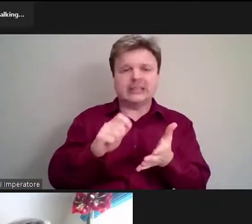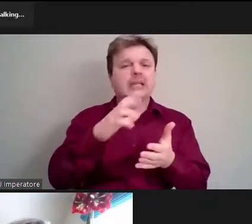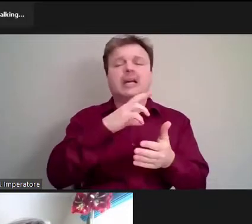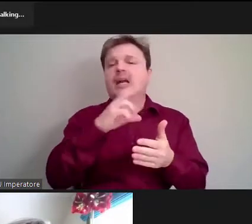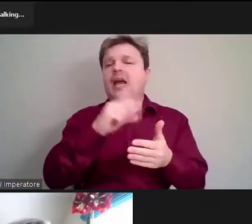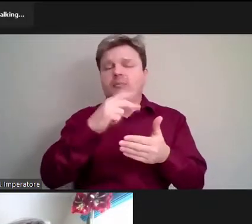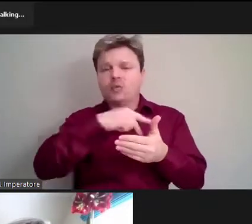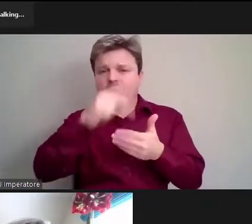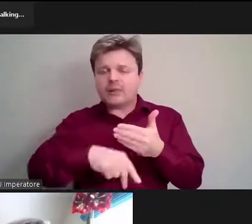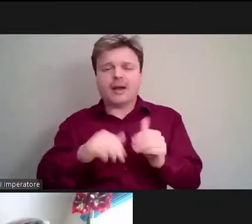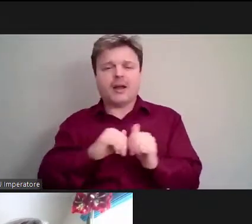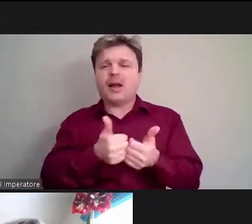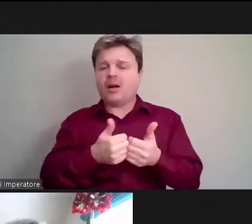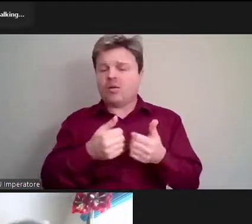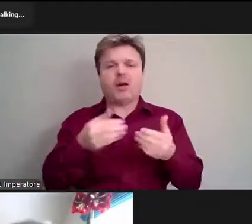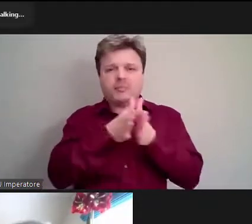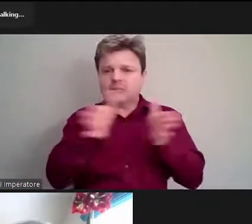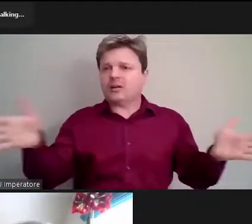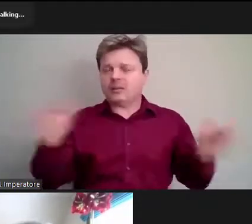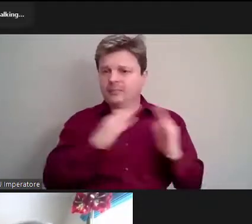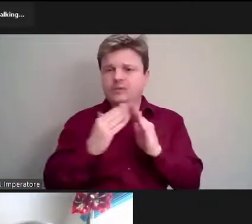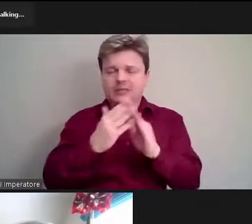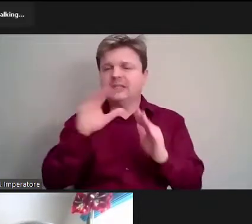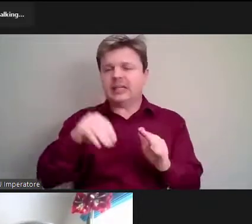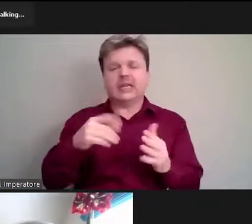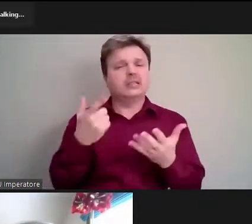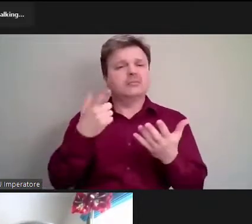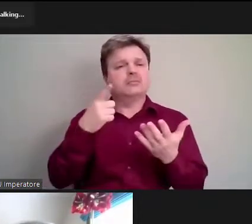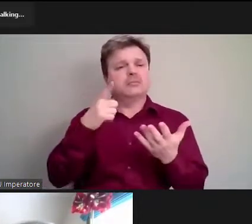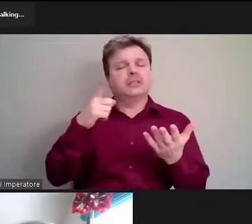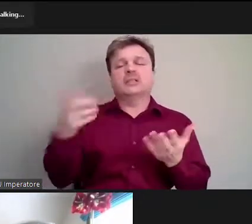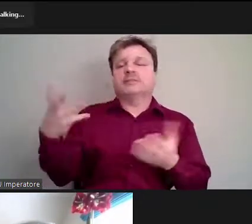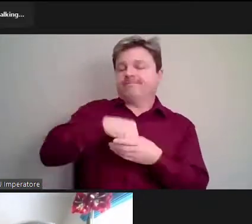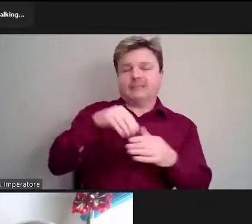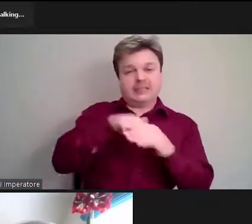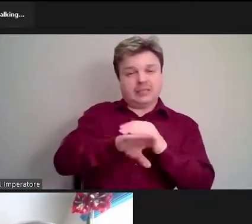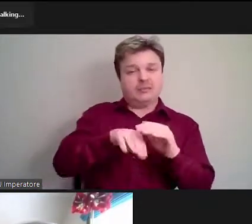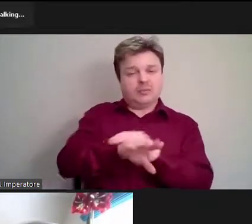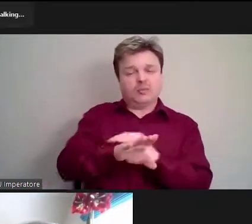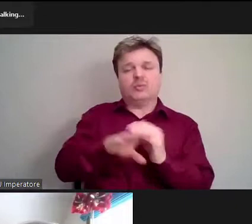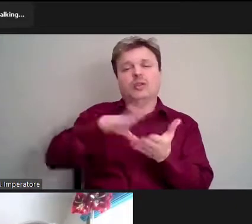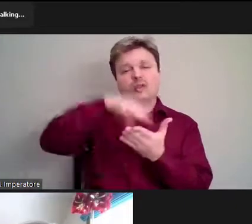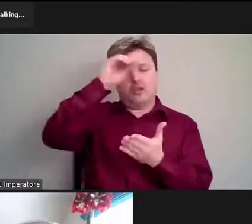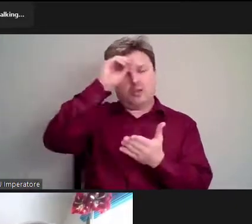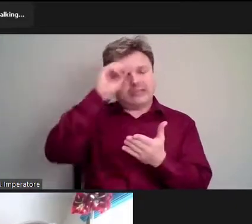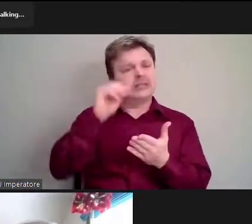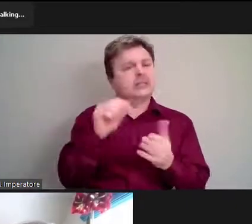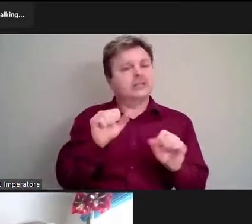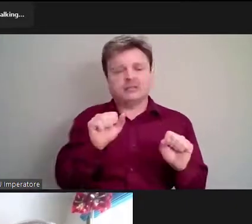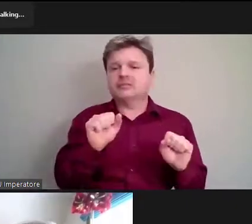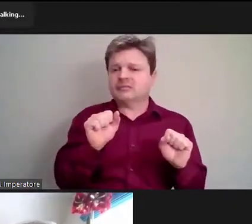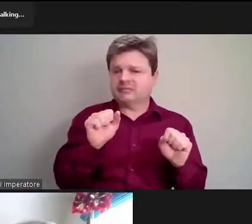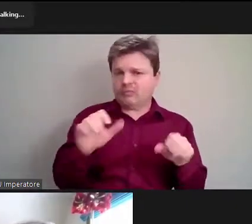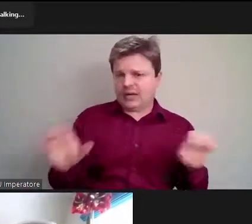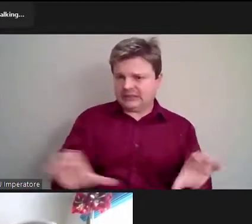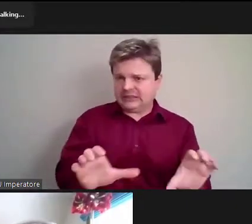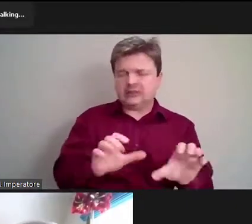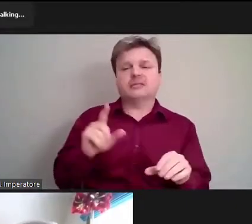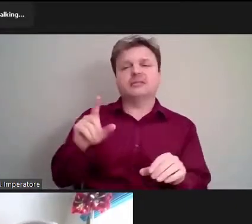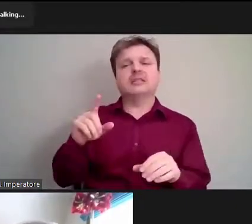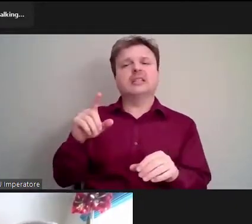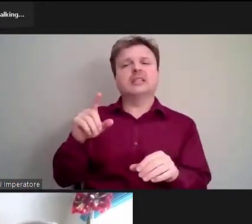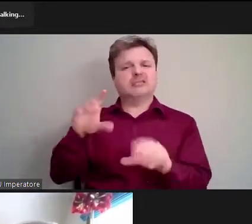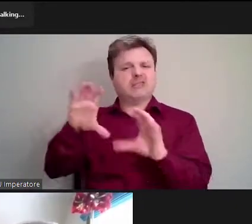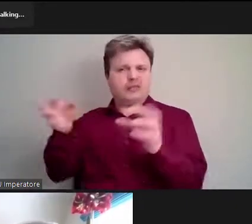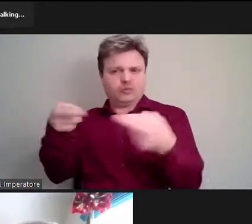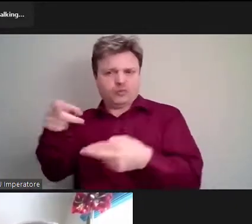incorporate accessible learning practices and classroom materials into their work.